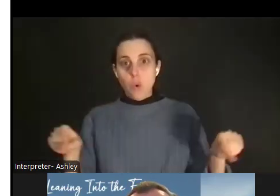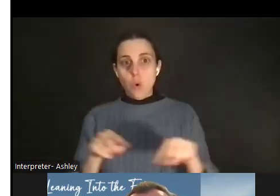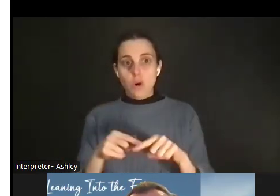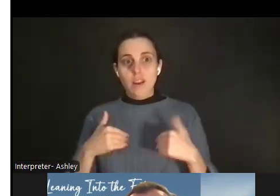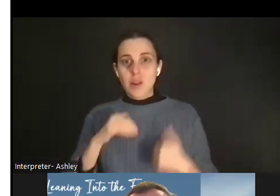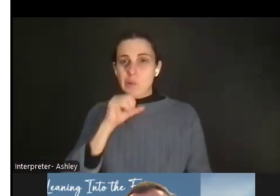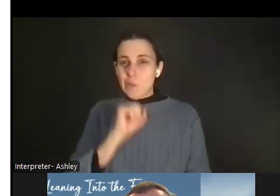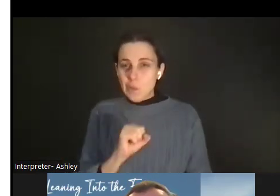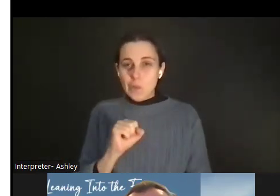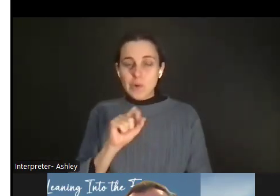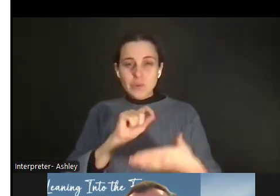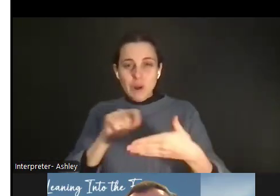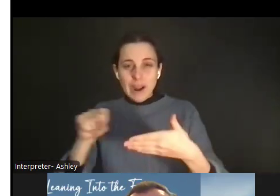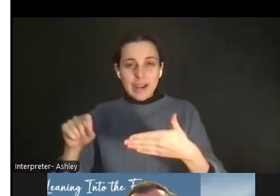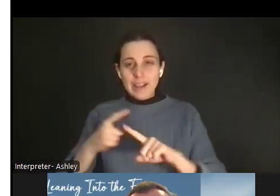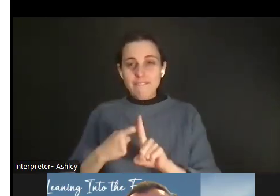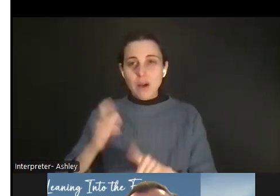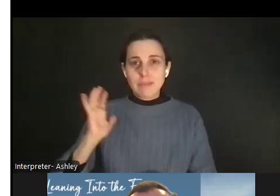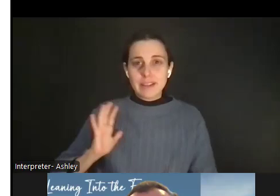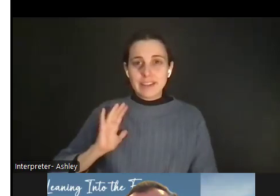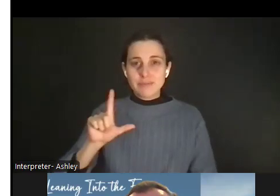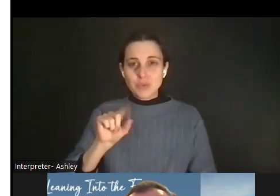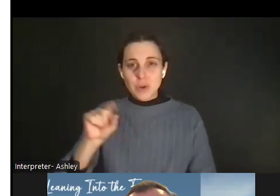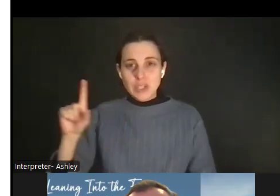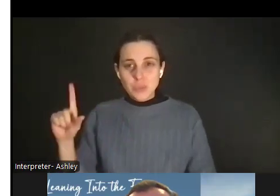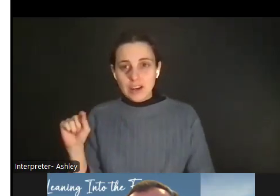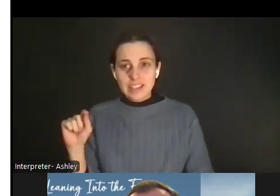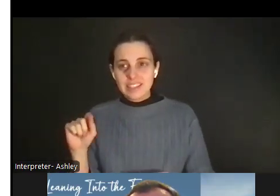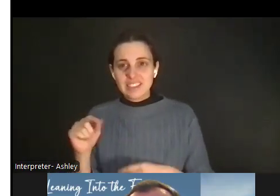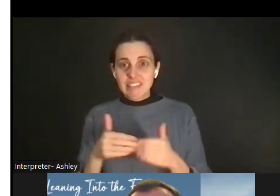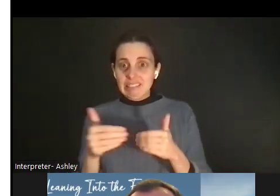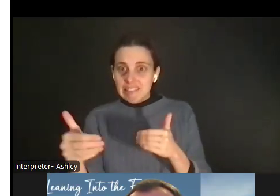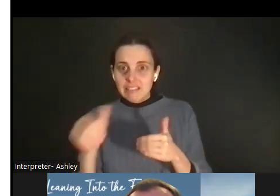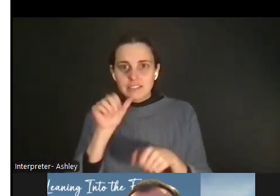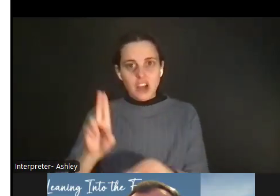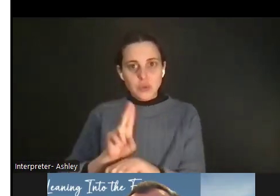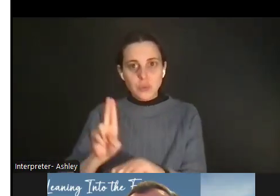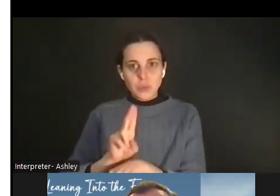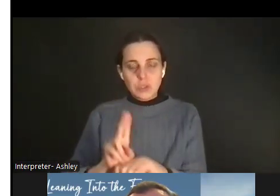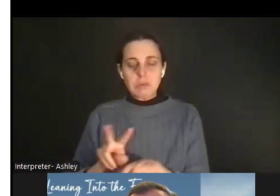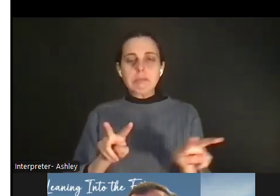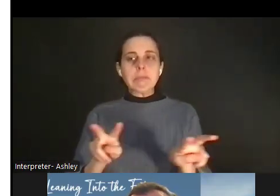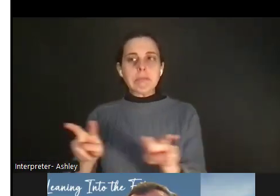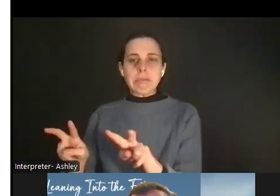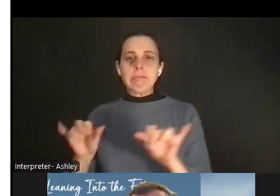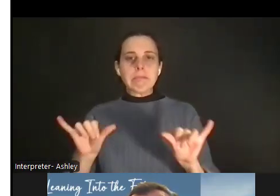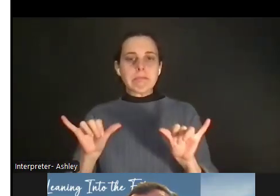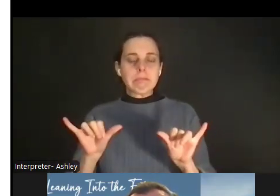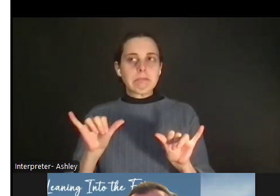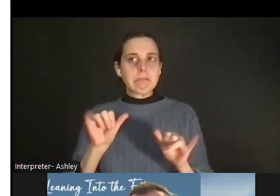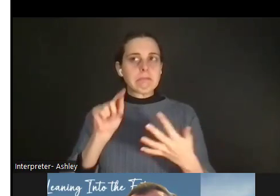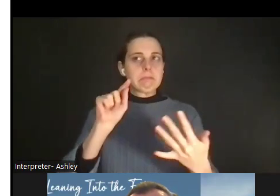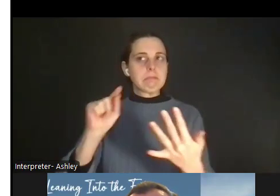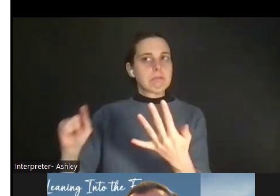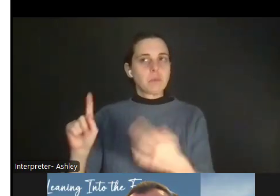2020s. So really, there was a lot to do there to re-energize the lean